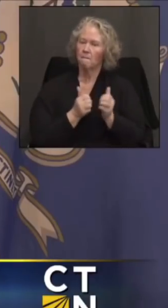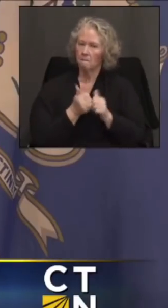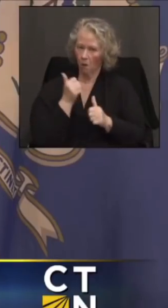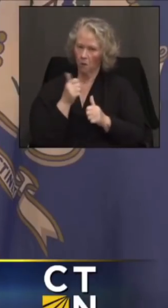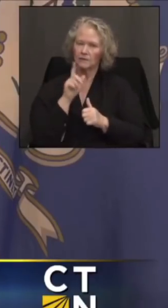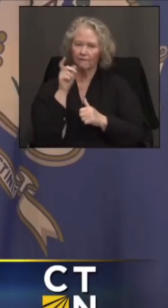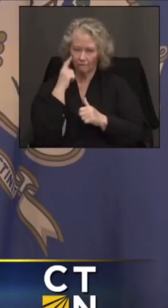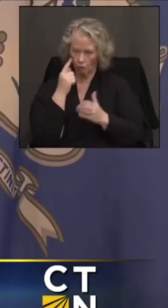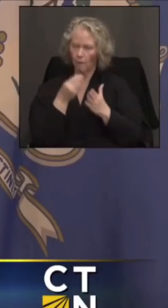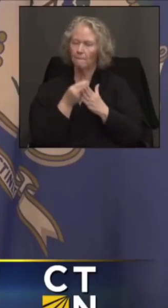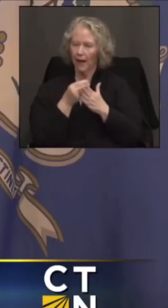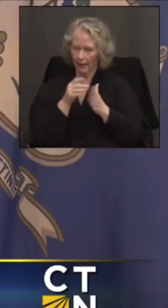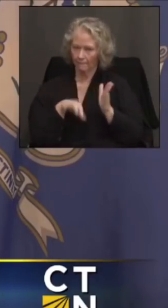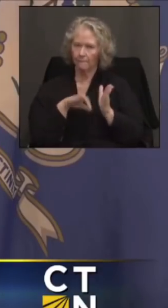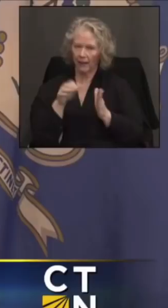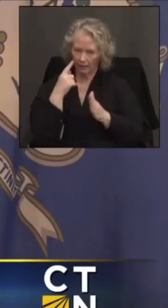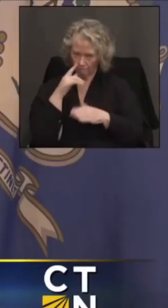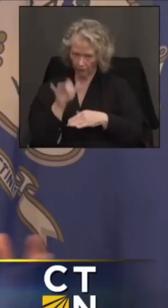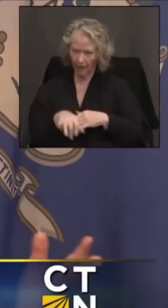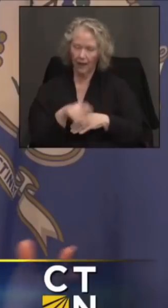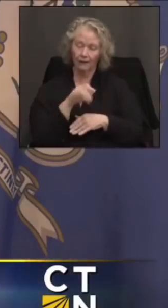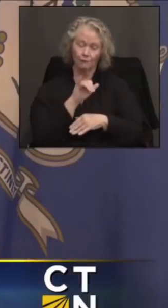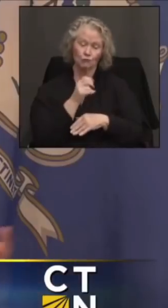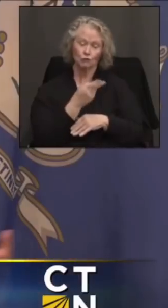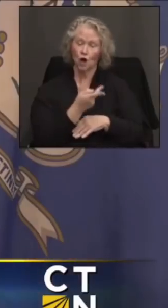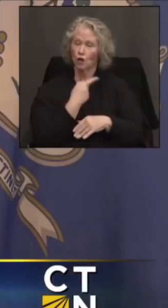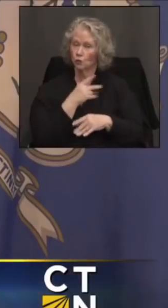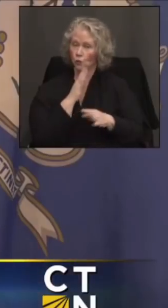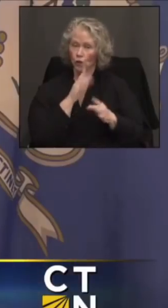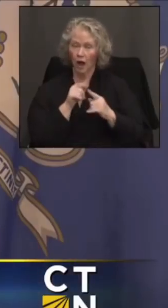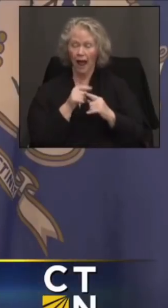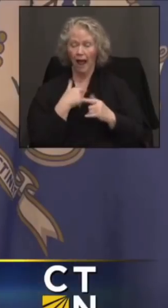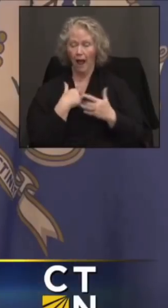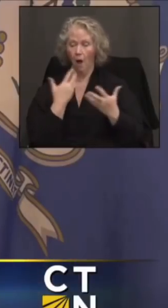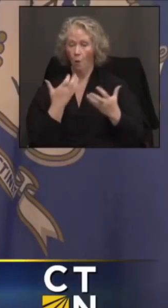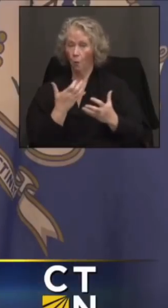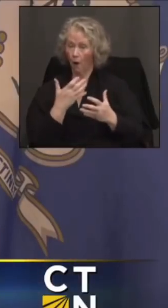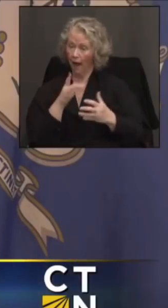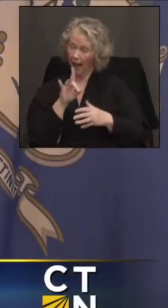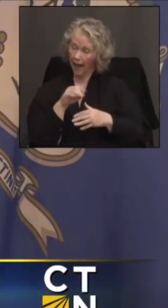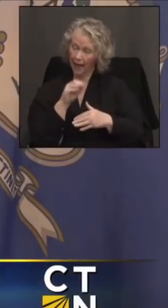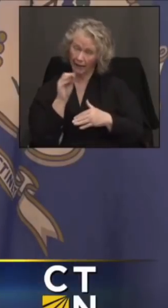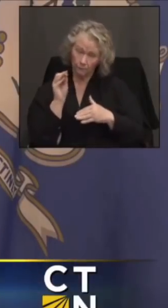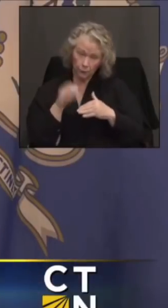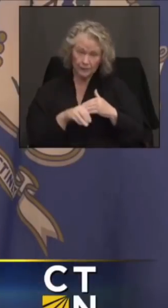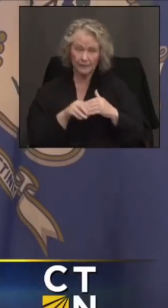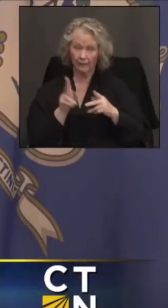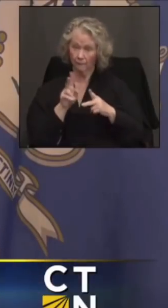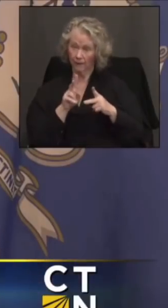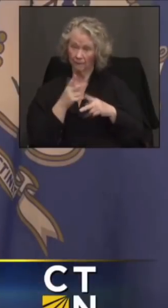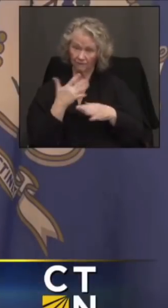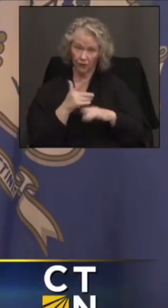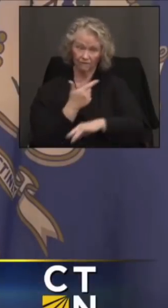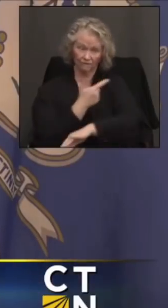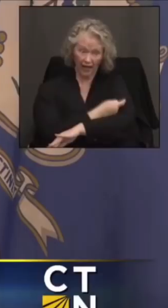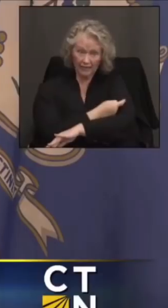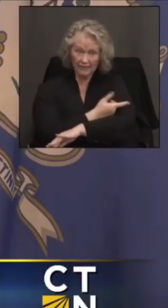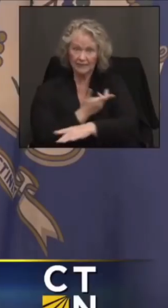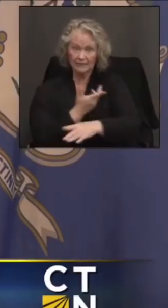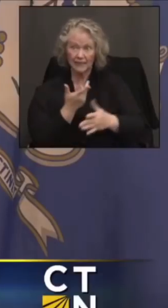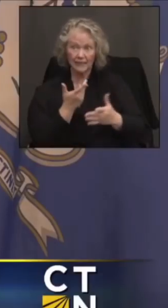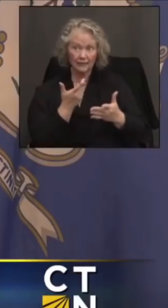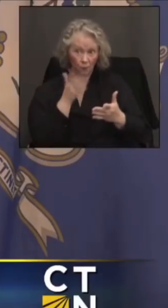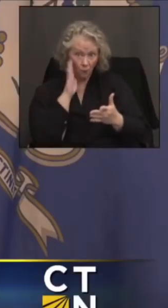federal stimulus money. Josh and I talk about this. I say when we're 80% vaccinated, how much longer are we going to be testing? But Josh will tell you